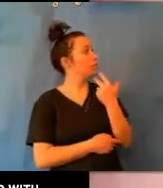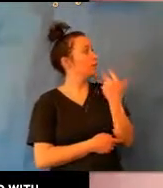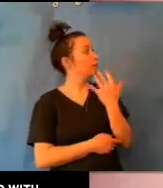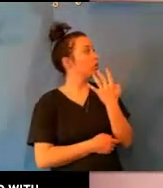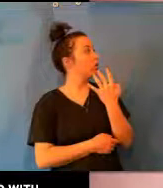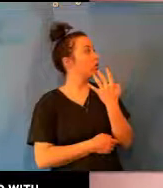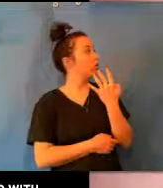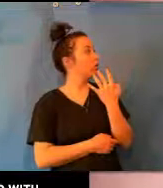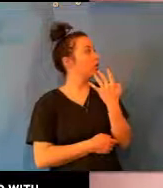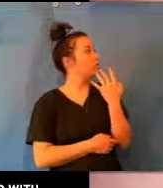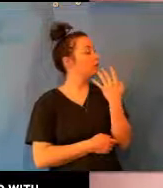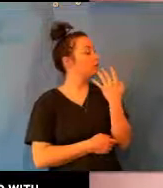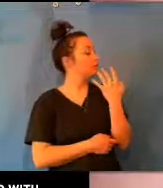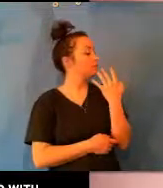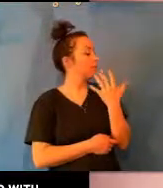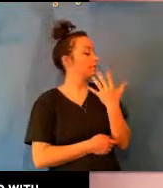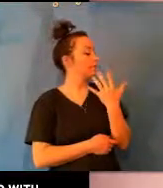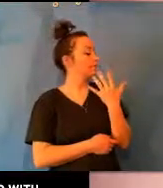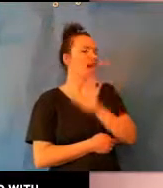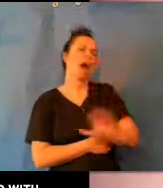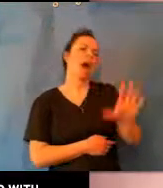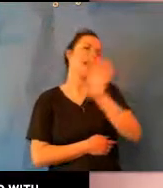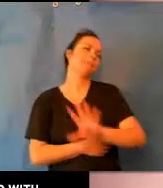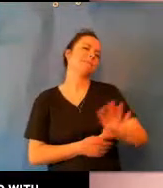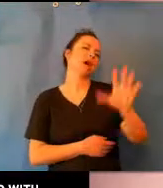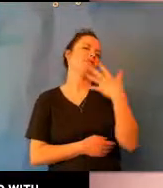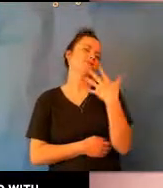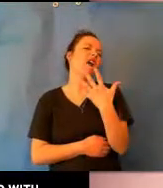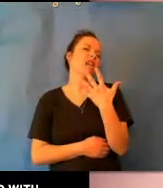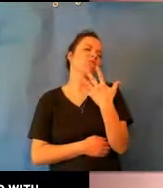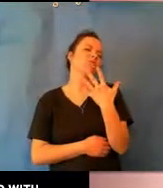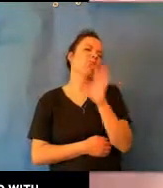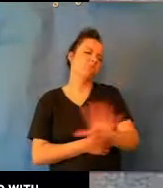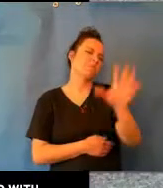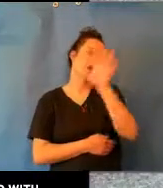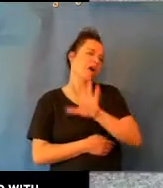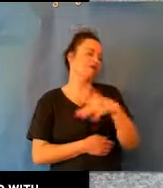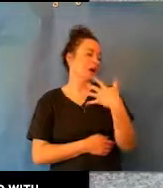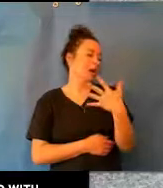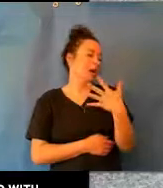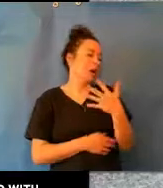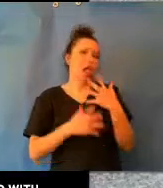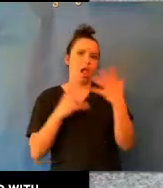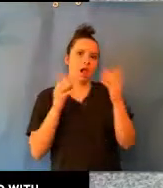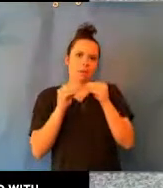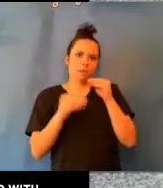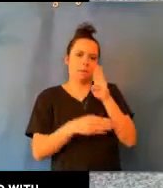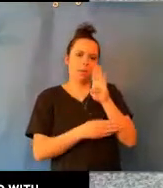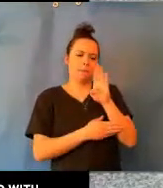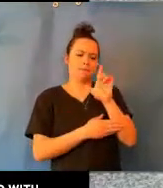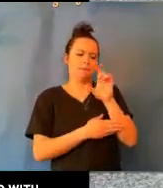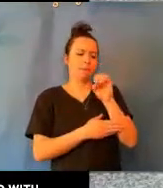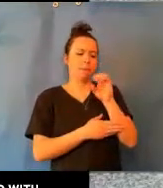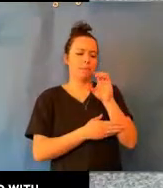4, 5. He's about 5 blocks long. So it took a lot more blocks than it did